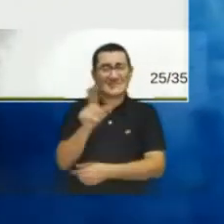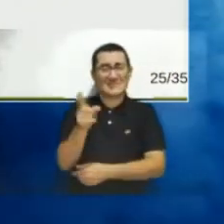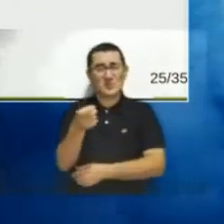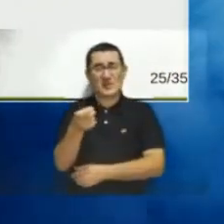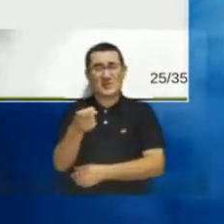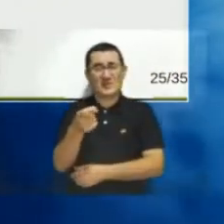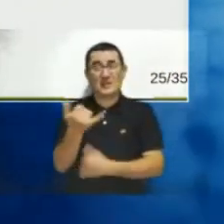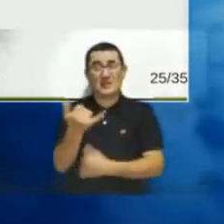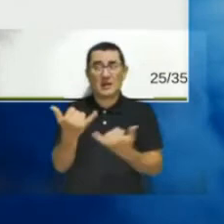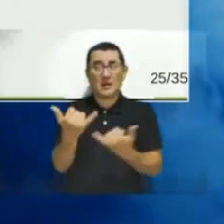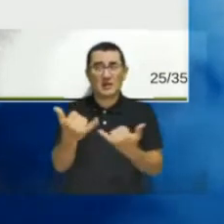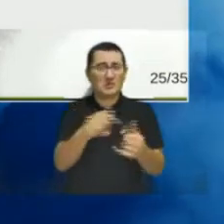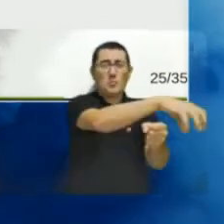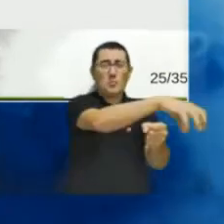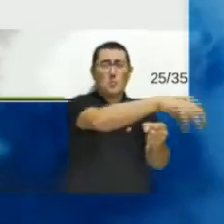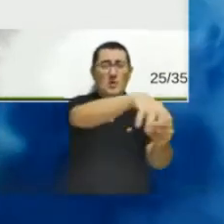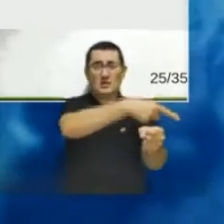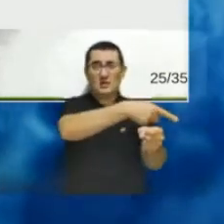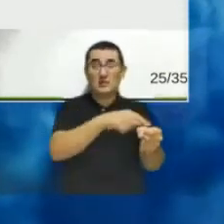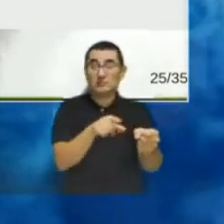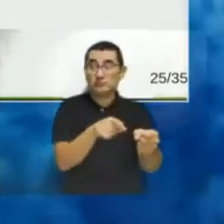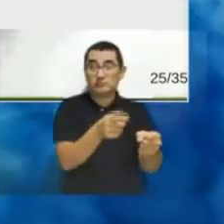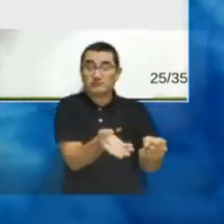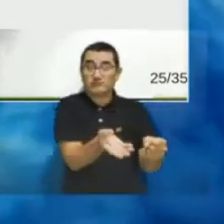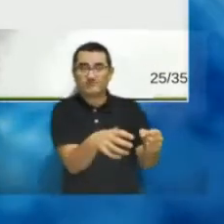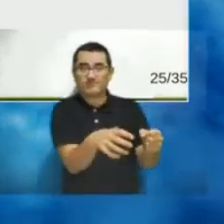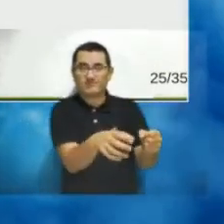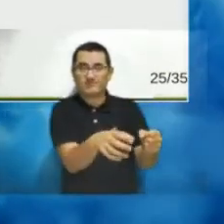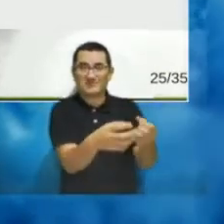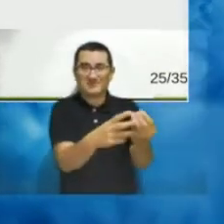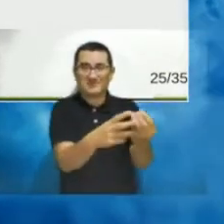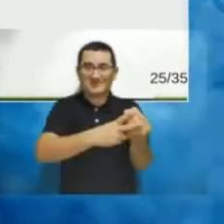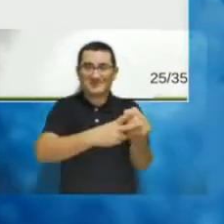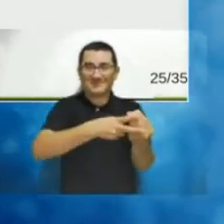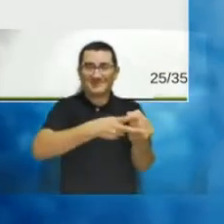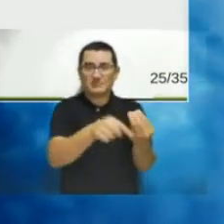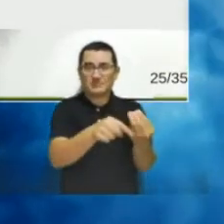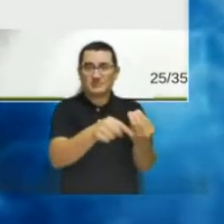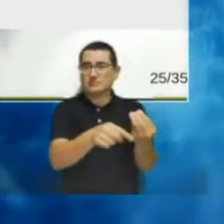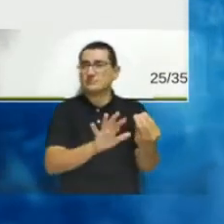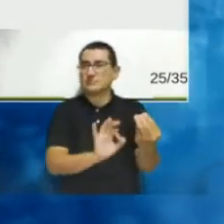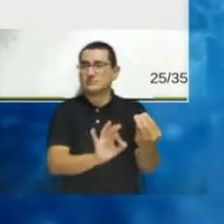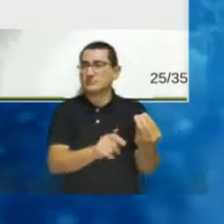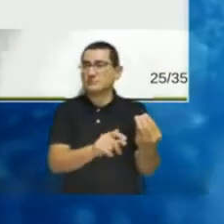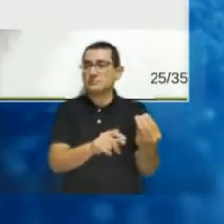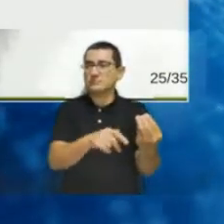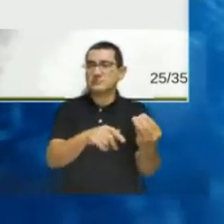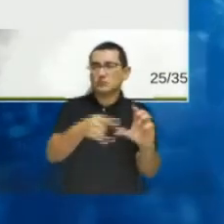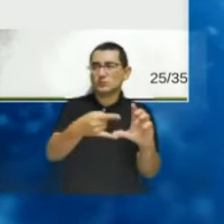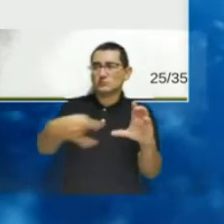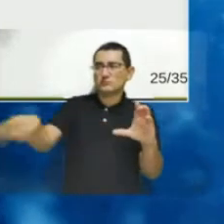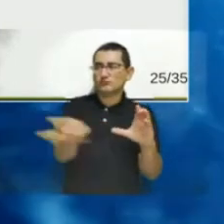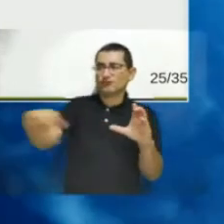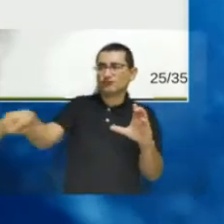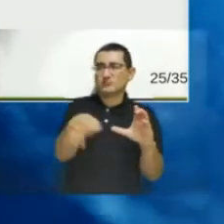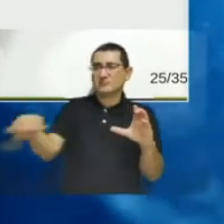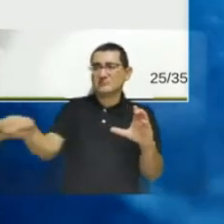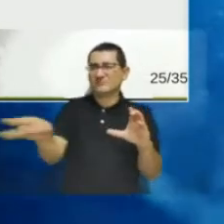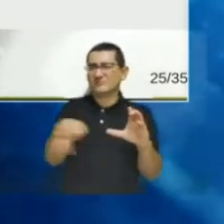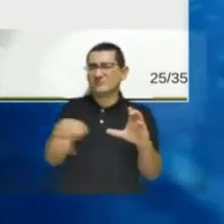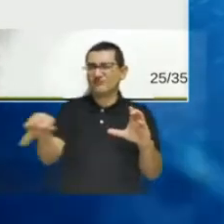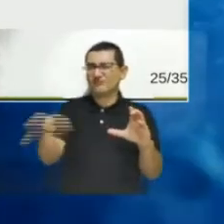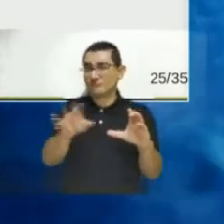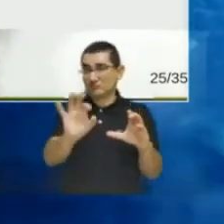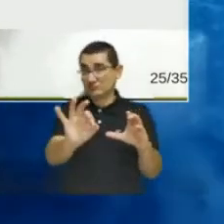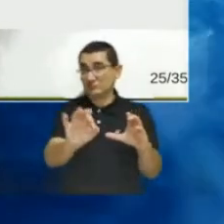we need to connect with people and with the regulator, and then it requires to have what is the interpretation there at the end. This